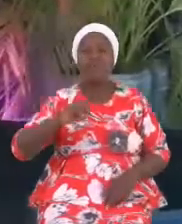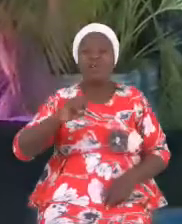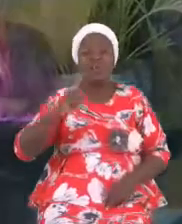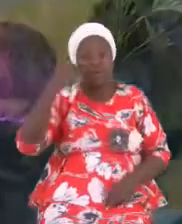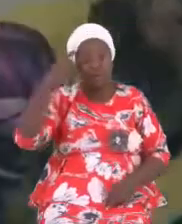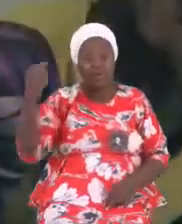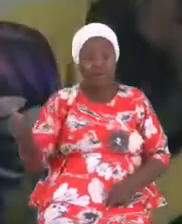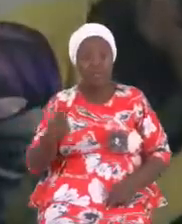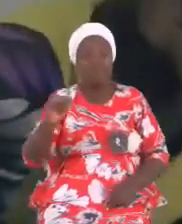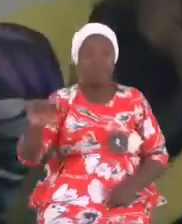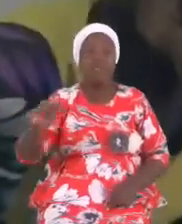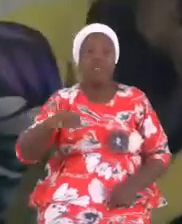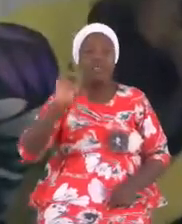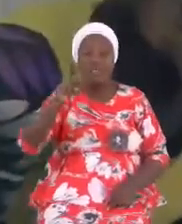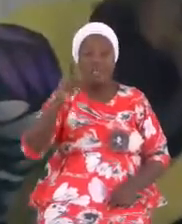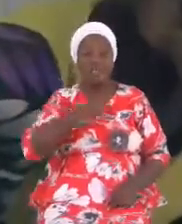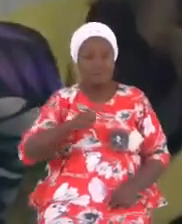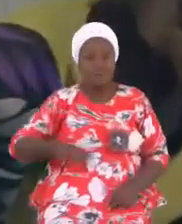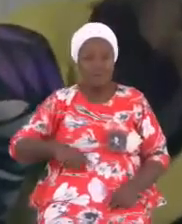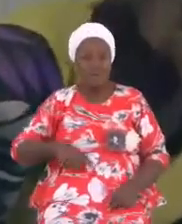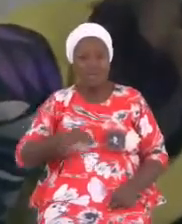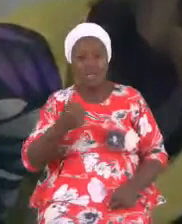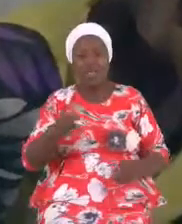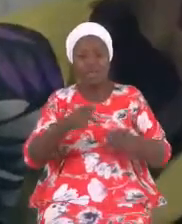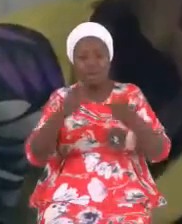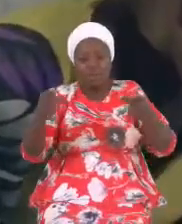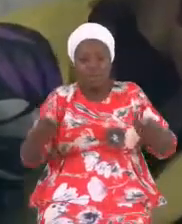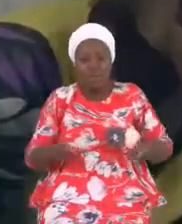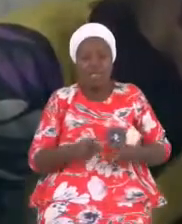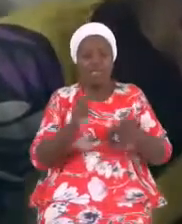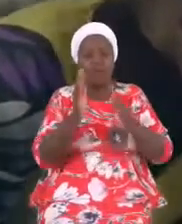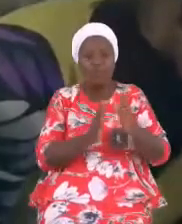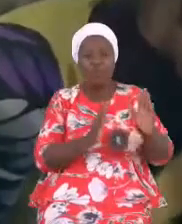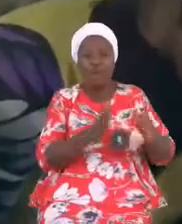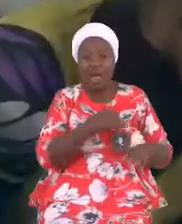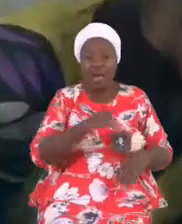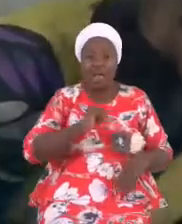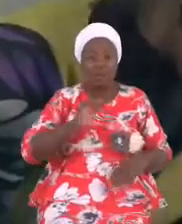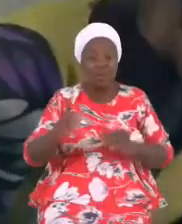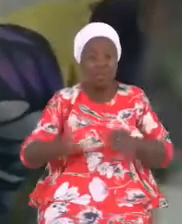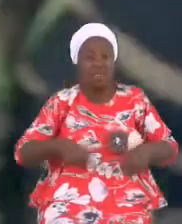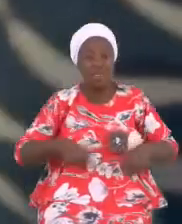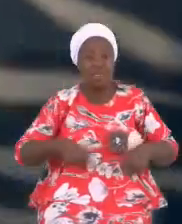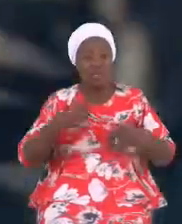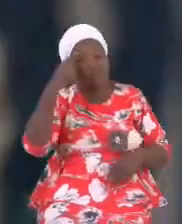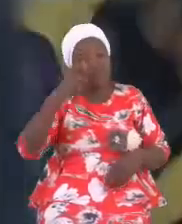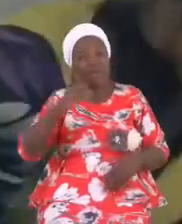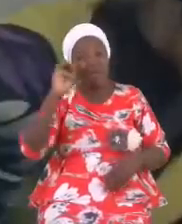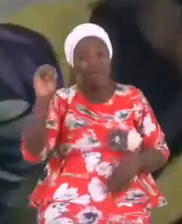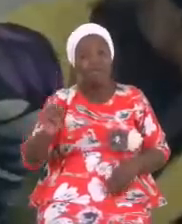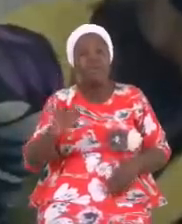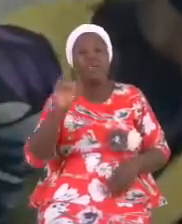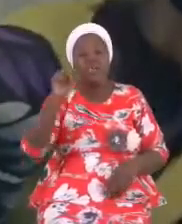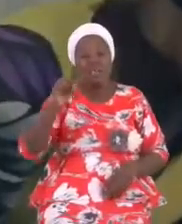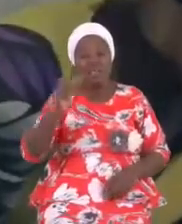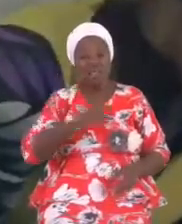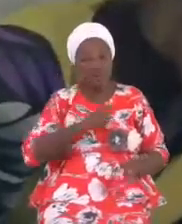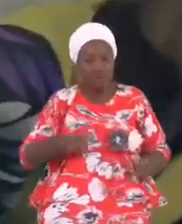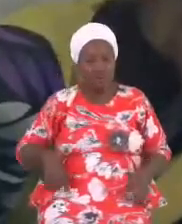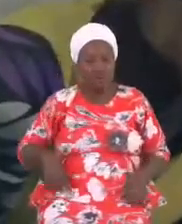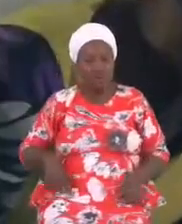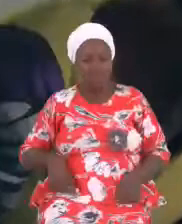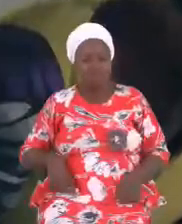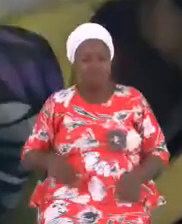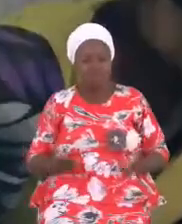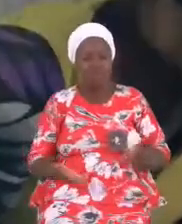Lord. A place prepared, and we'll live there forever, yes, Lord. Raise up that hand, raise up that hand,